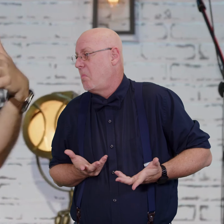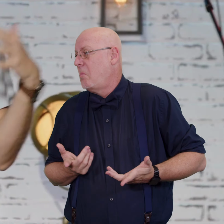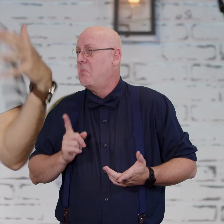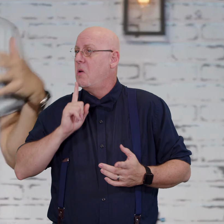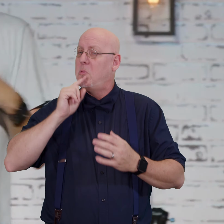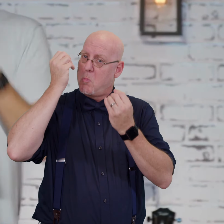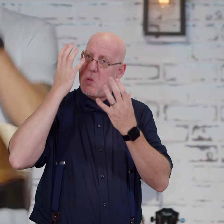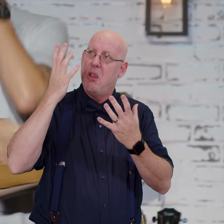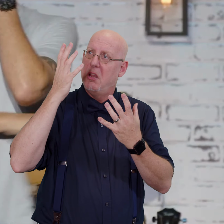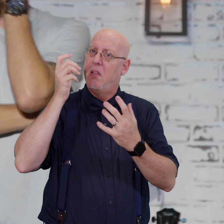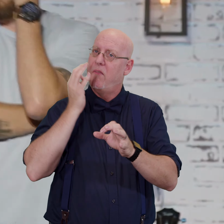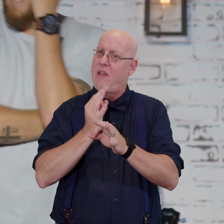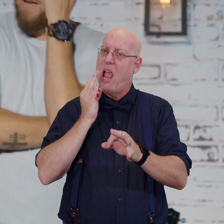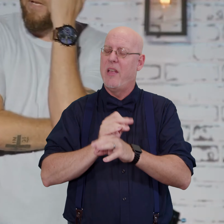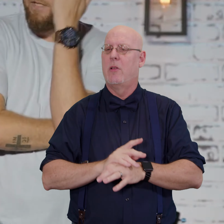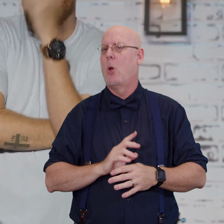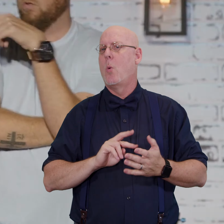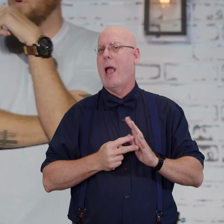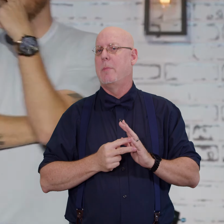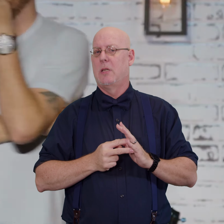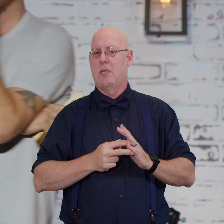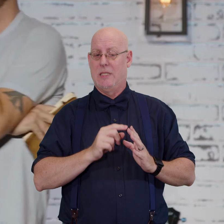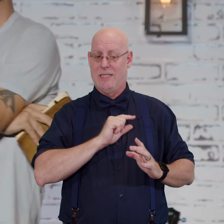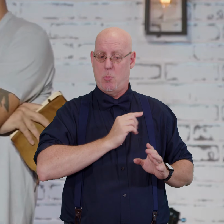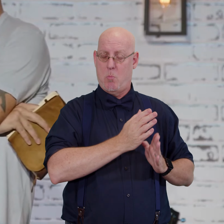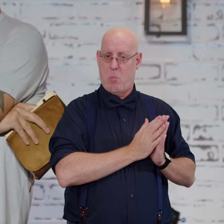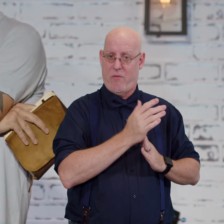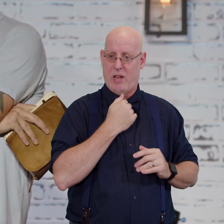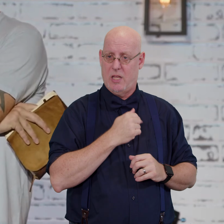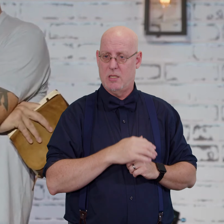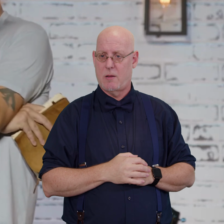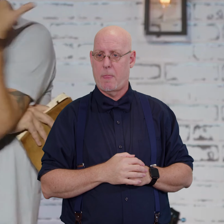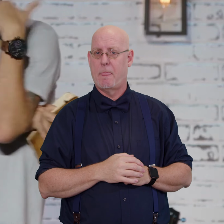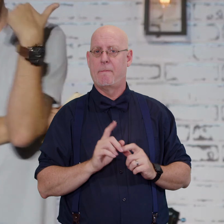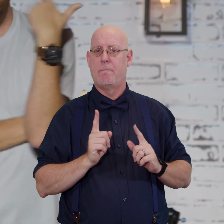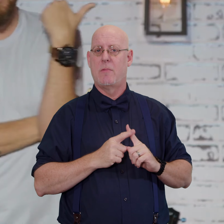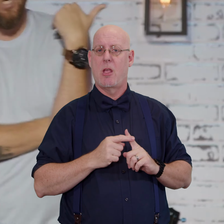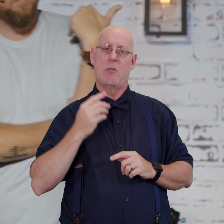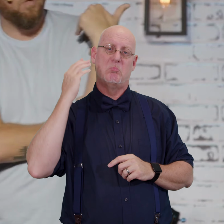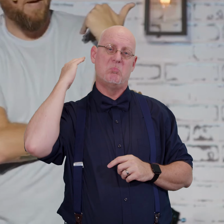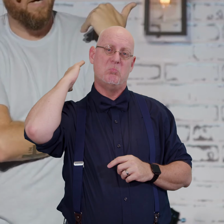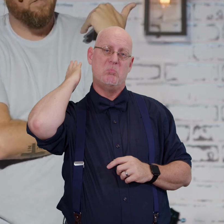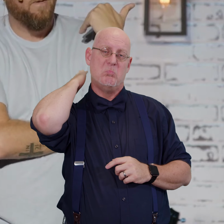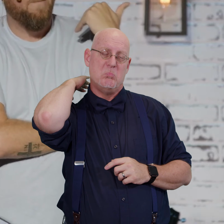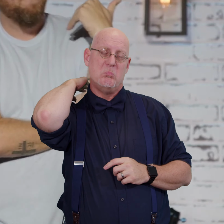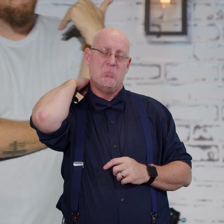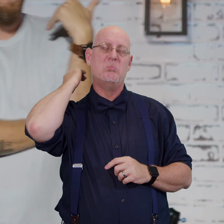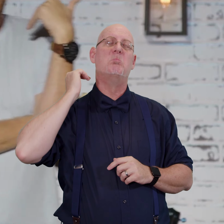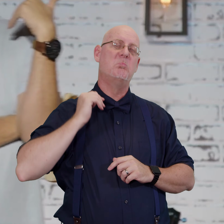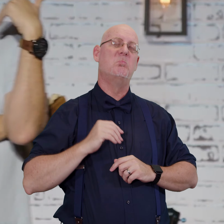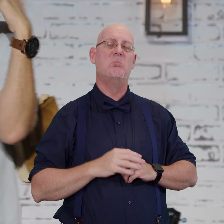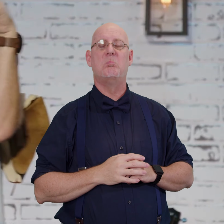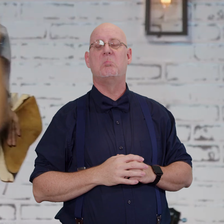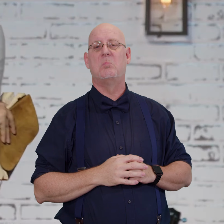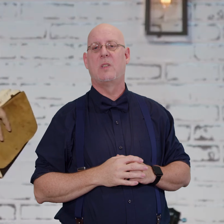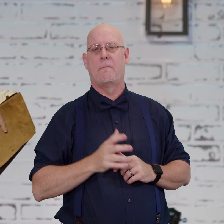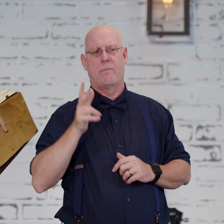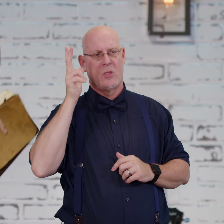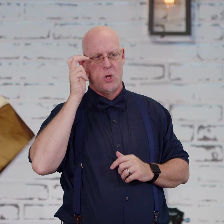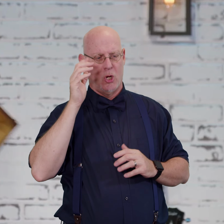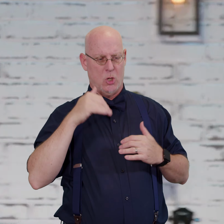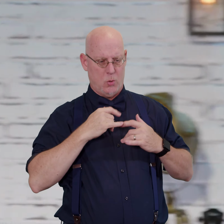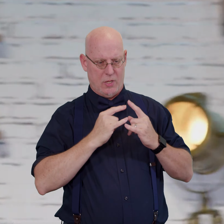really obedient and really faithful. And then what happens if guilt's motivating us? We start to pat ourselves on the back. Like, I heard at